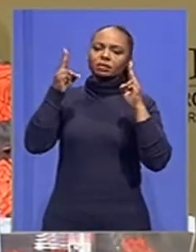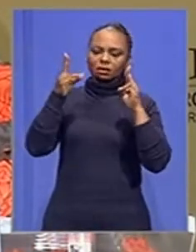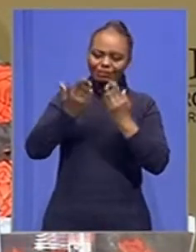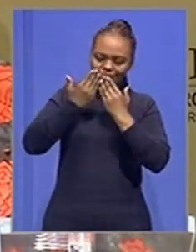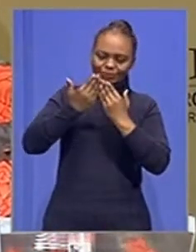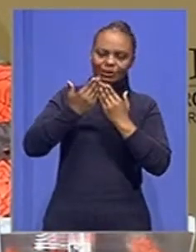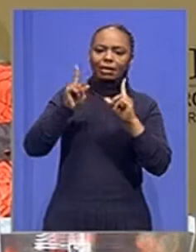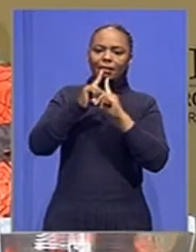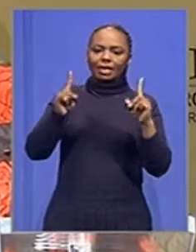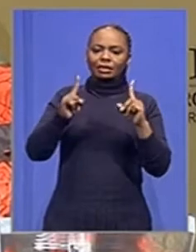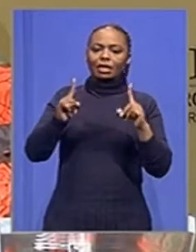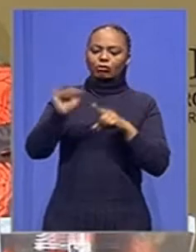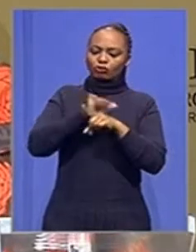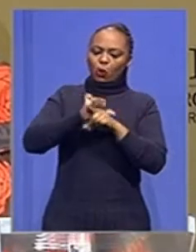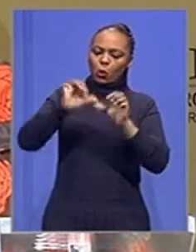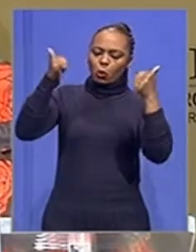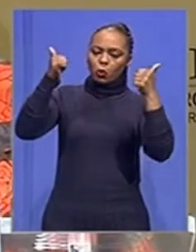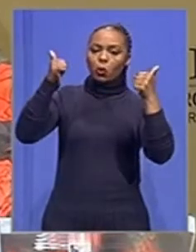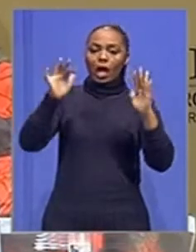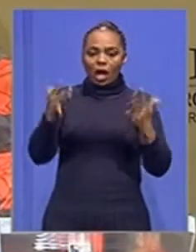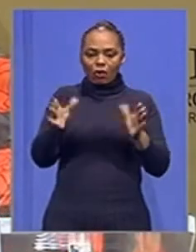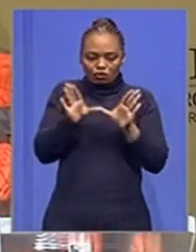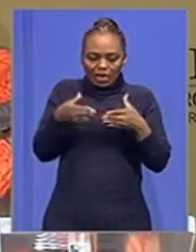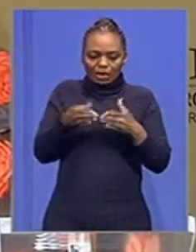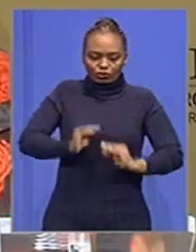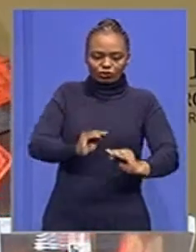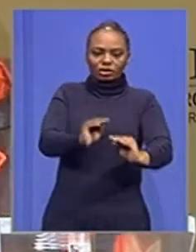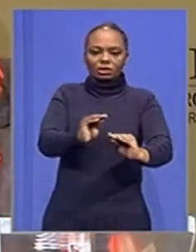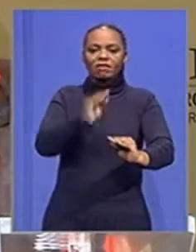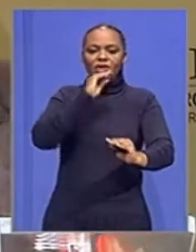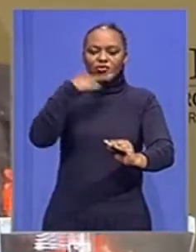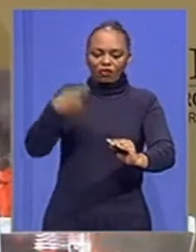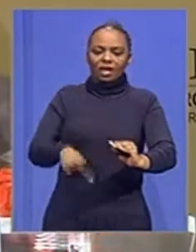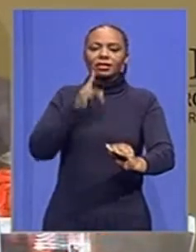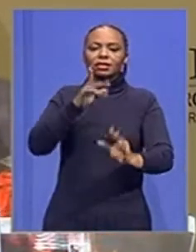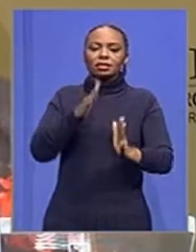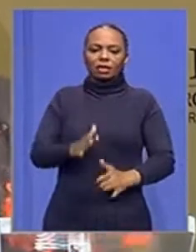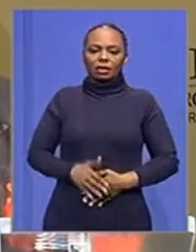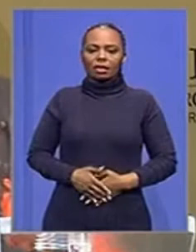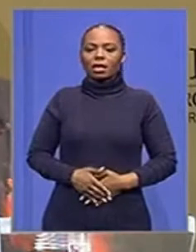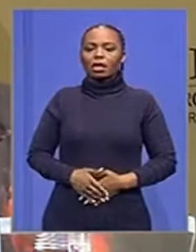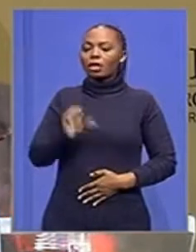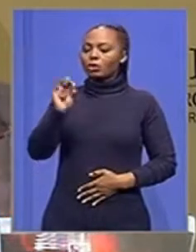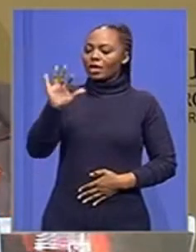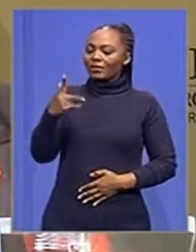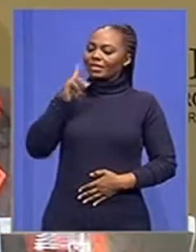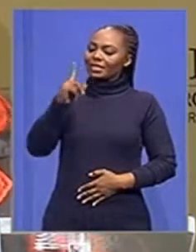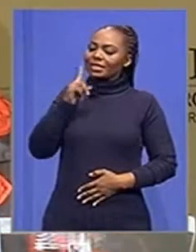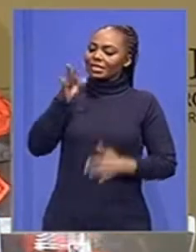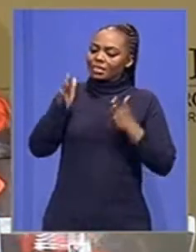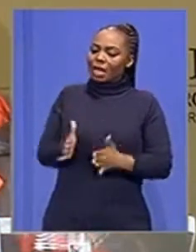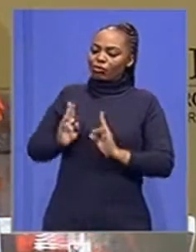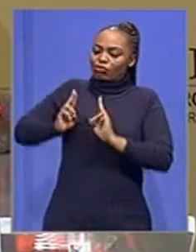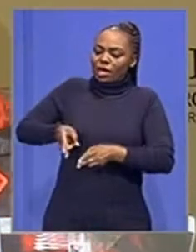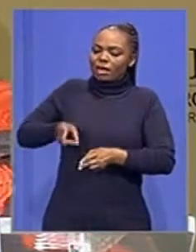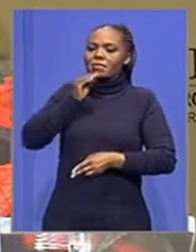practice in the classroom and really become a teacher. And to lose a teacher is to lose a huge asset in society.